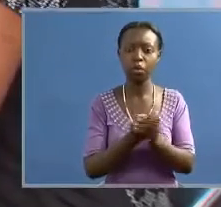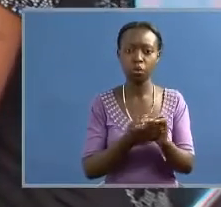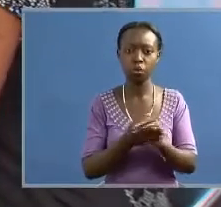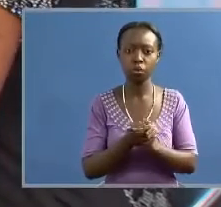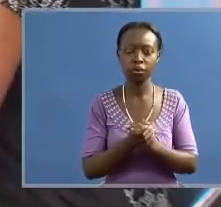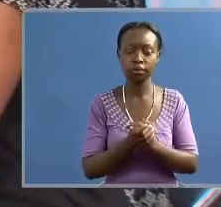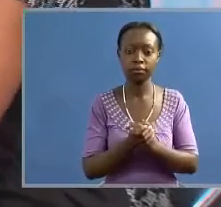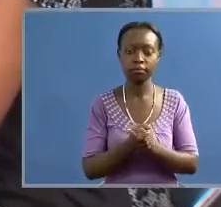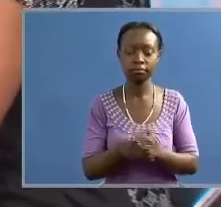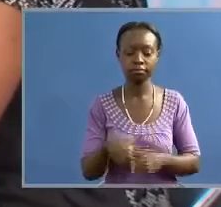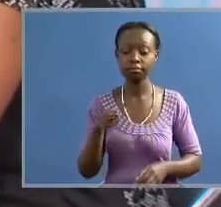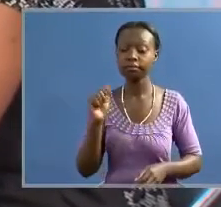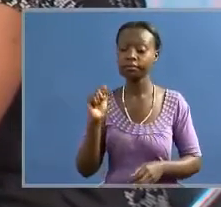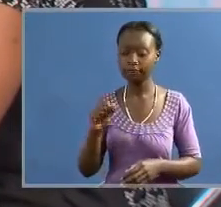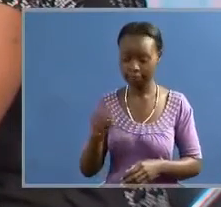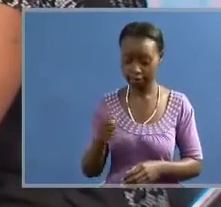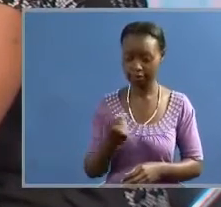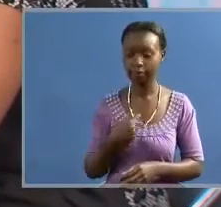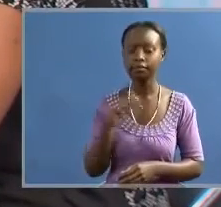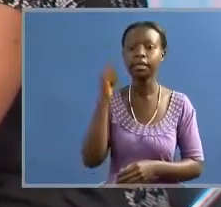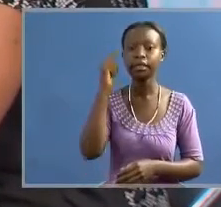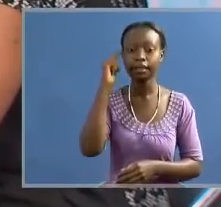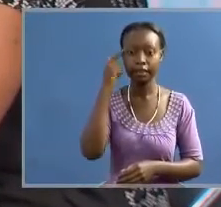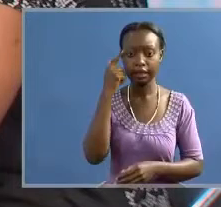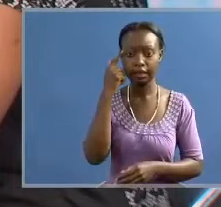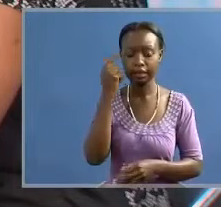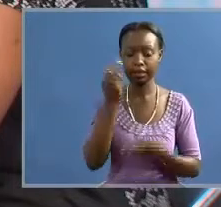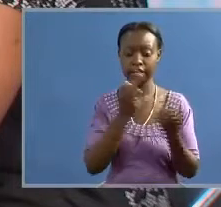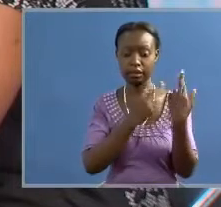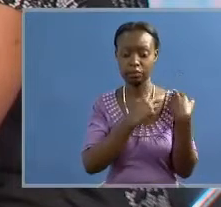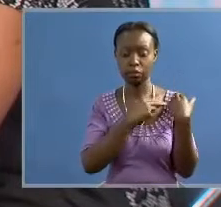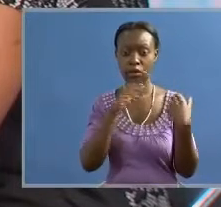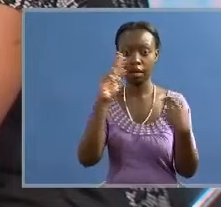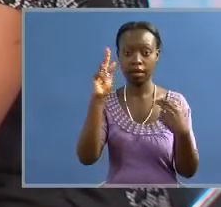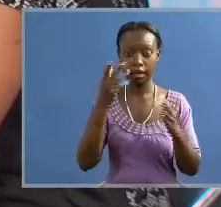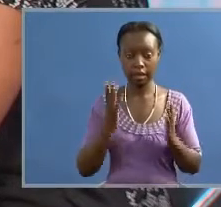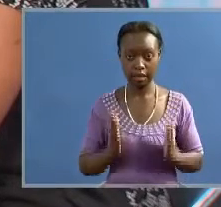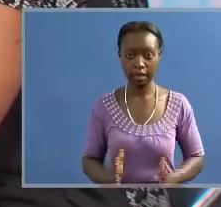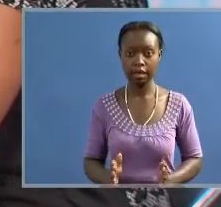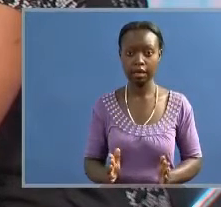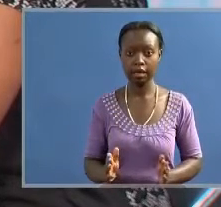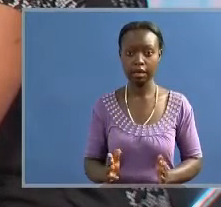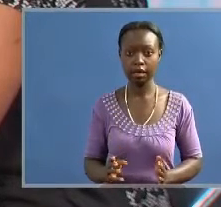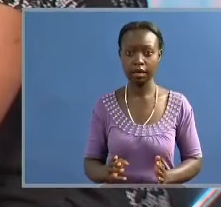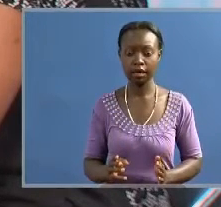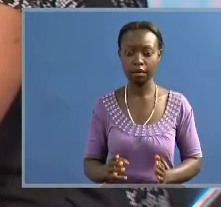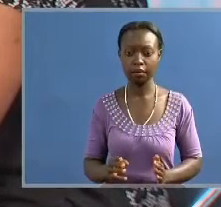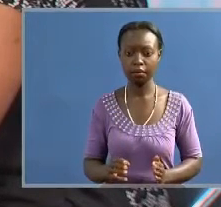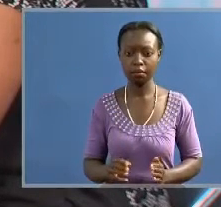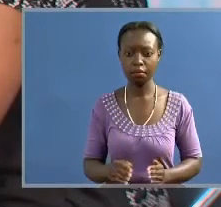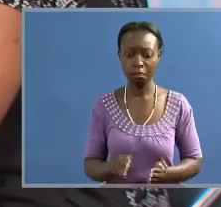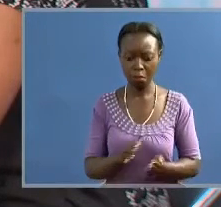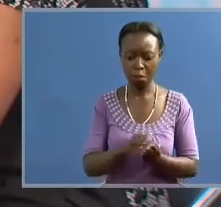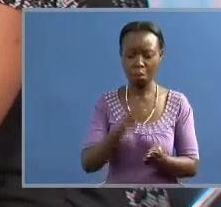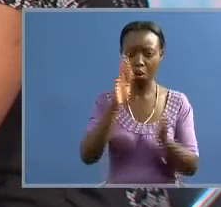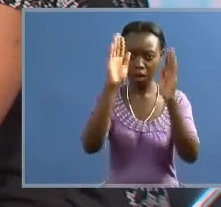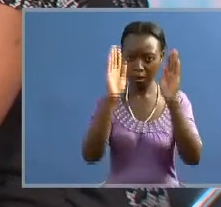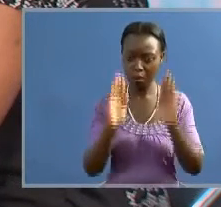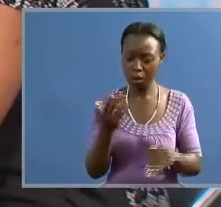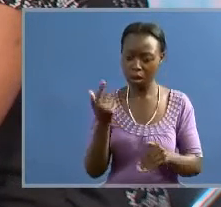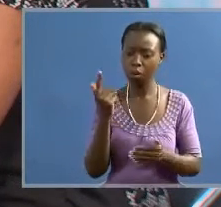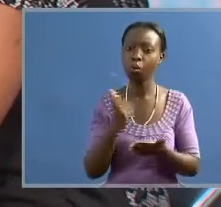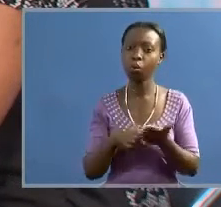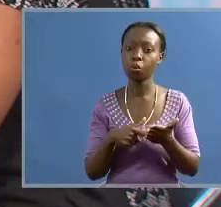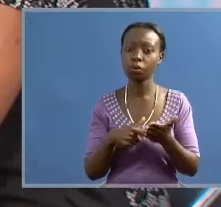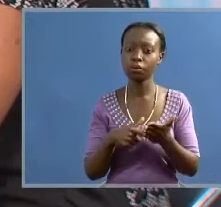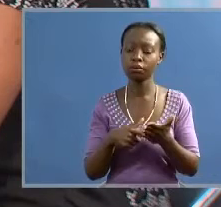I think as a responsible Kenyan citizen, one of the most important things